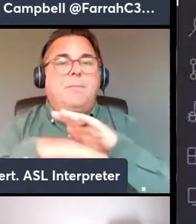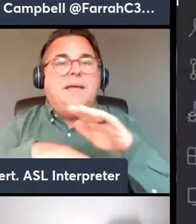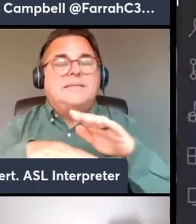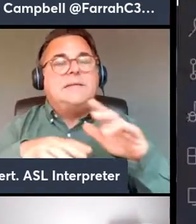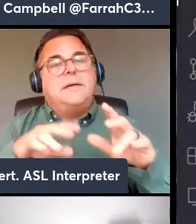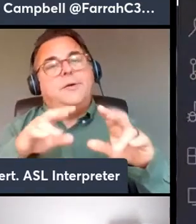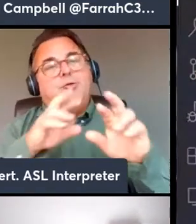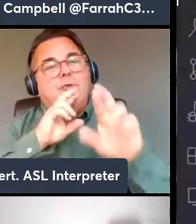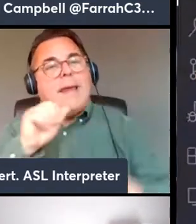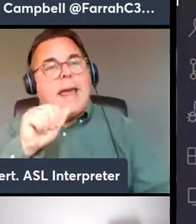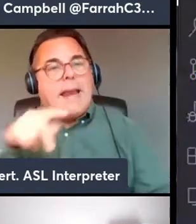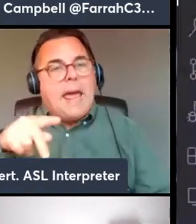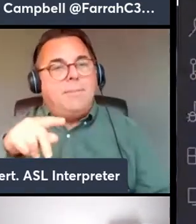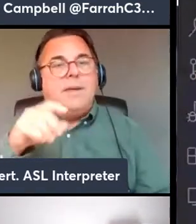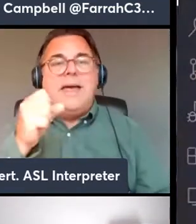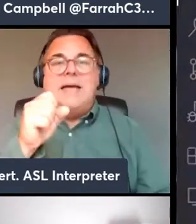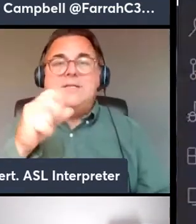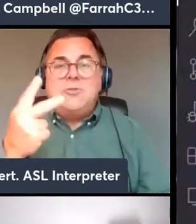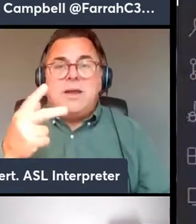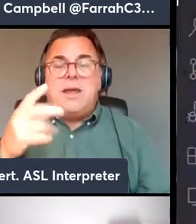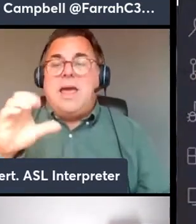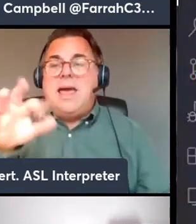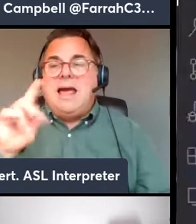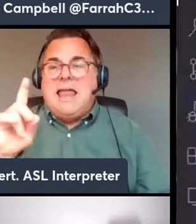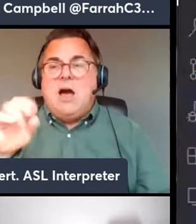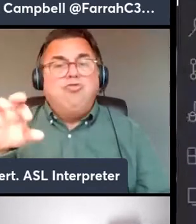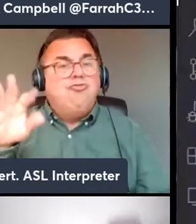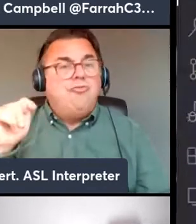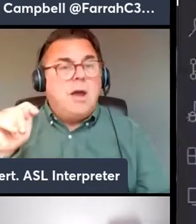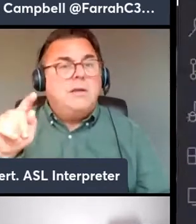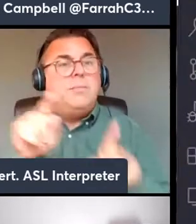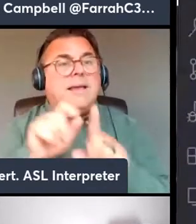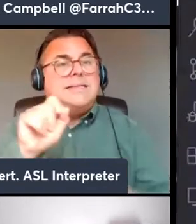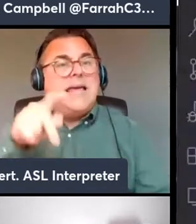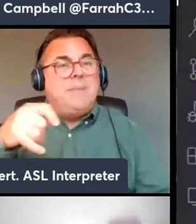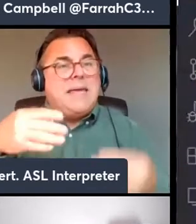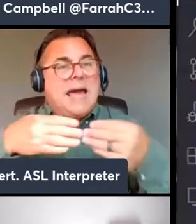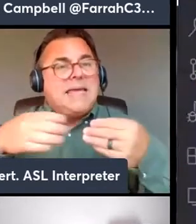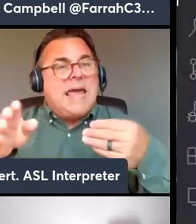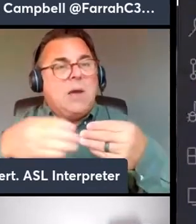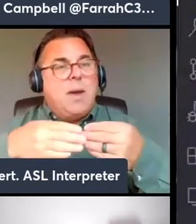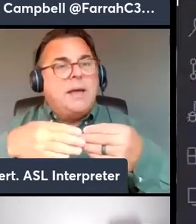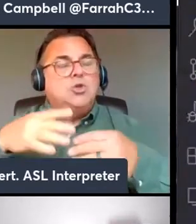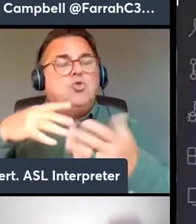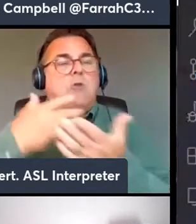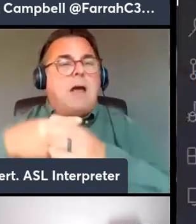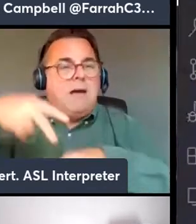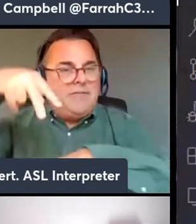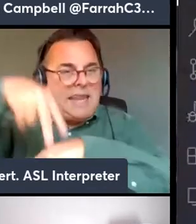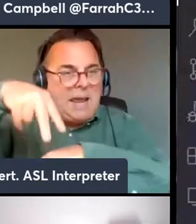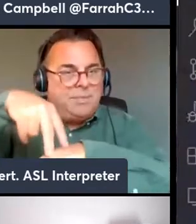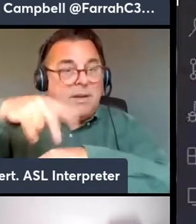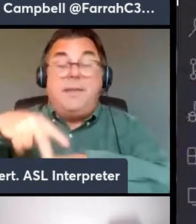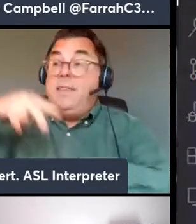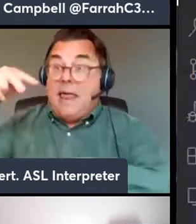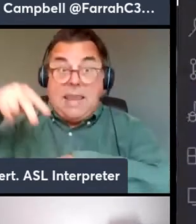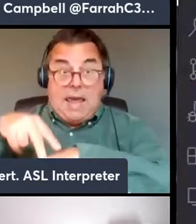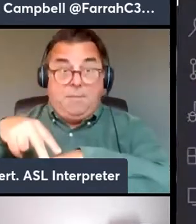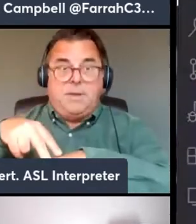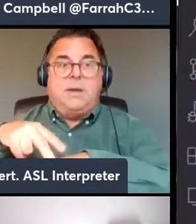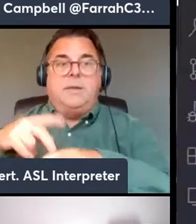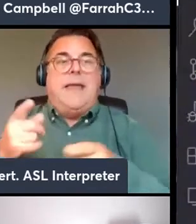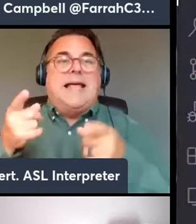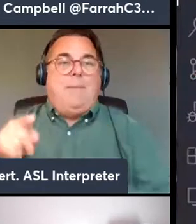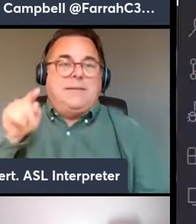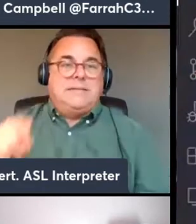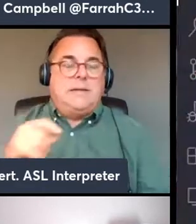app using S3 and CloudFront, and then an API gateway to get to the Lambda. And that Lambda is where we're going to do kind of all that action,